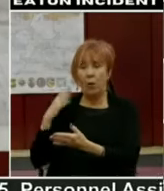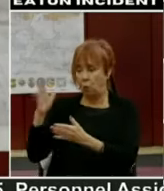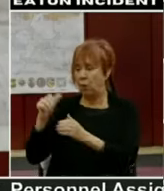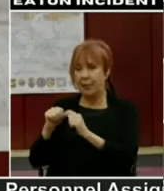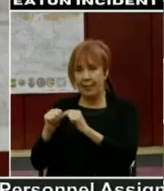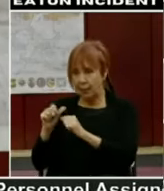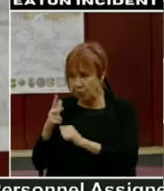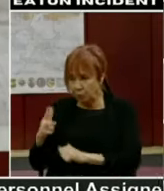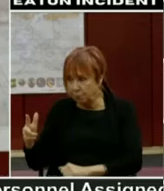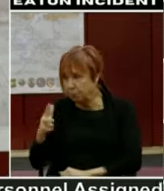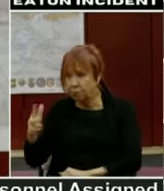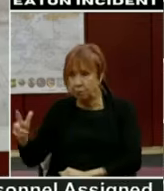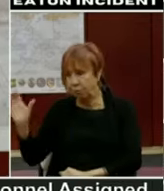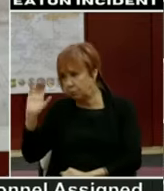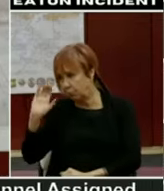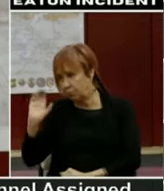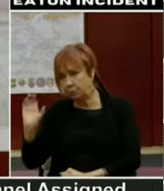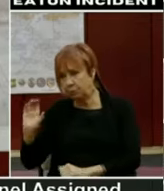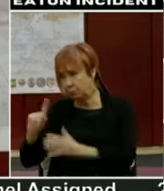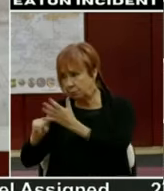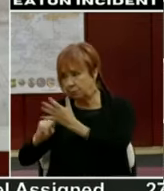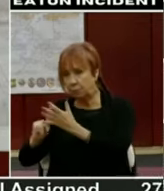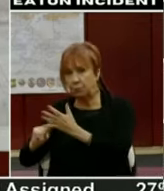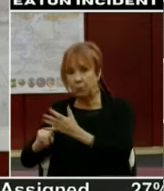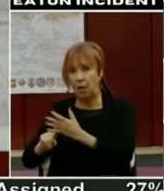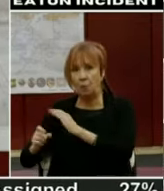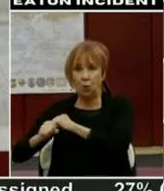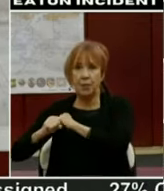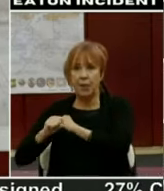protect certain areas.